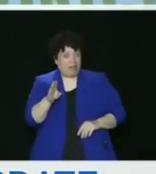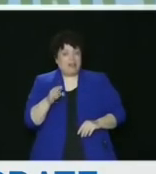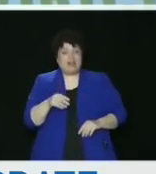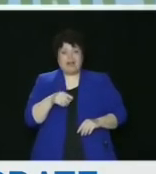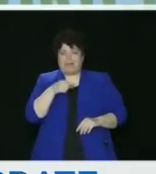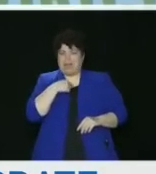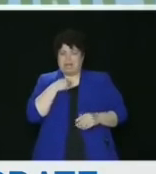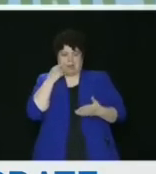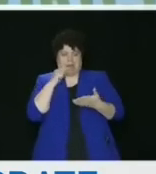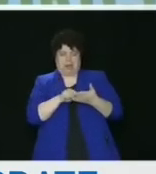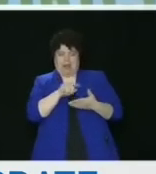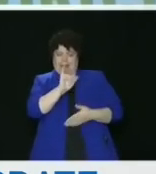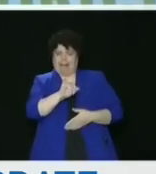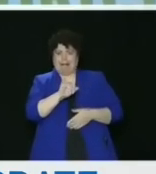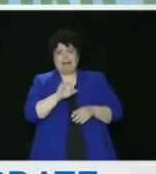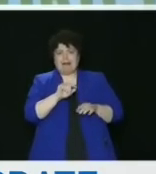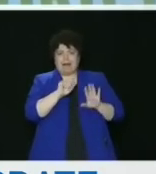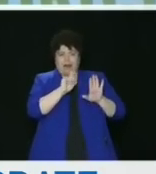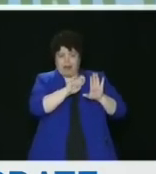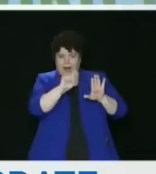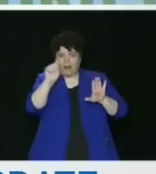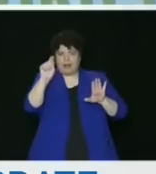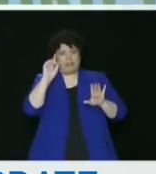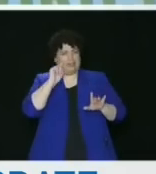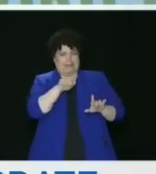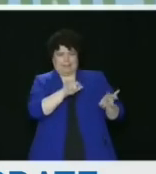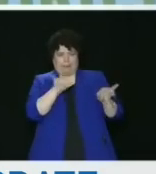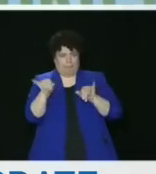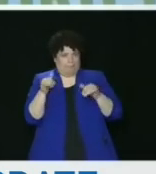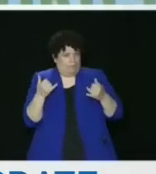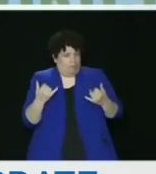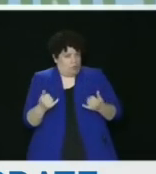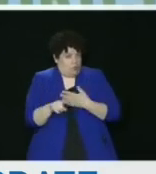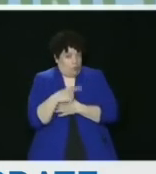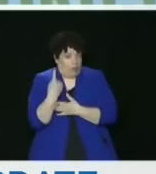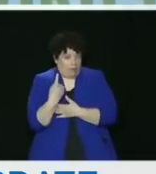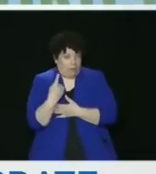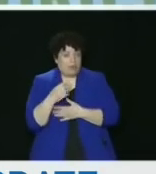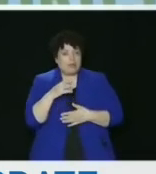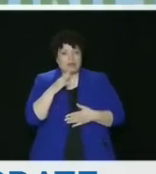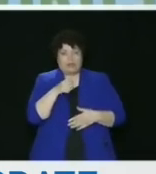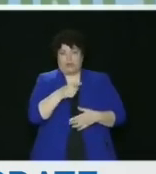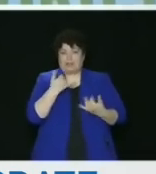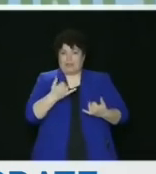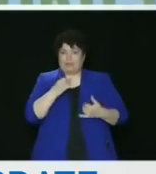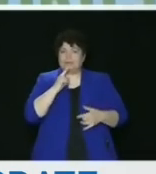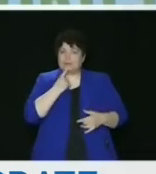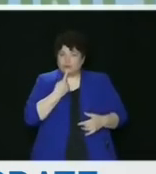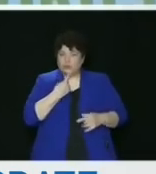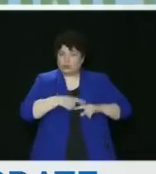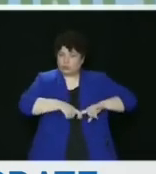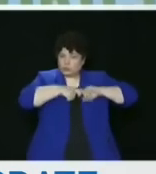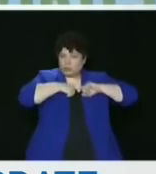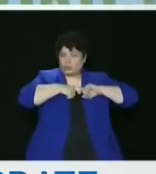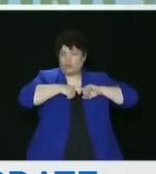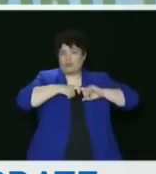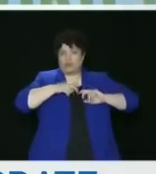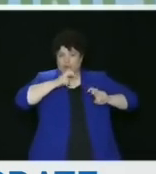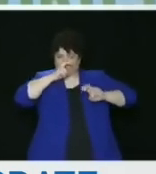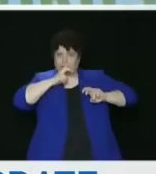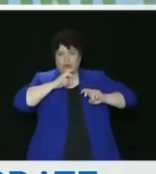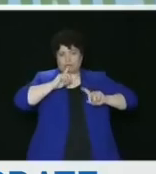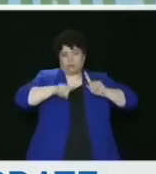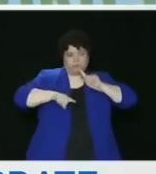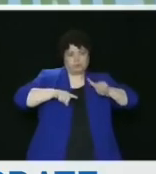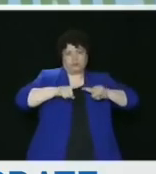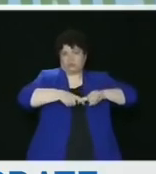the line, seems about where we're at right now. And we're under, some pretty severe restrictions depending on where you live in